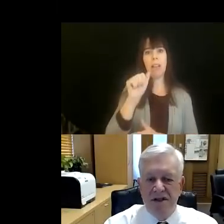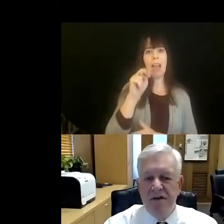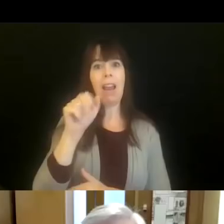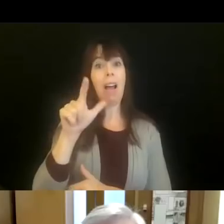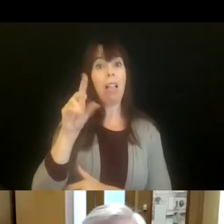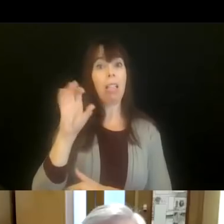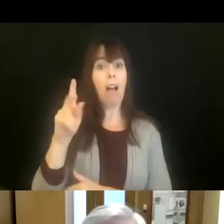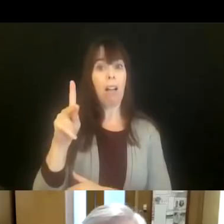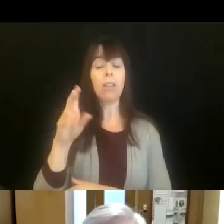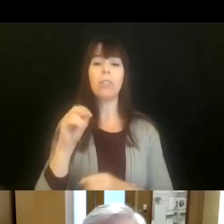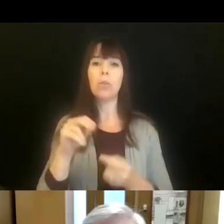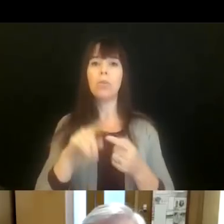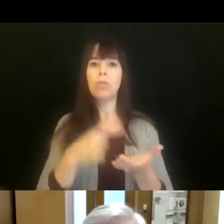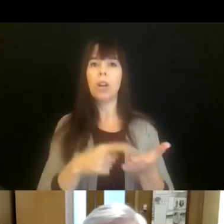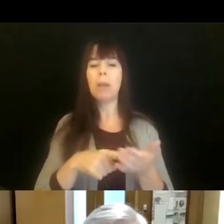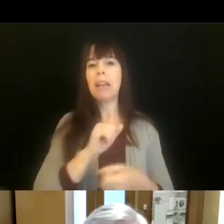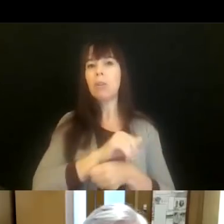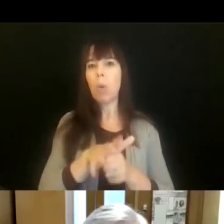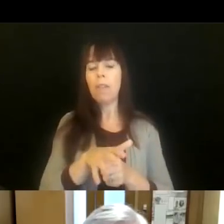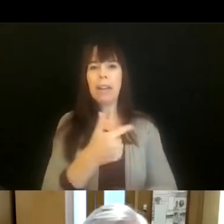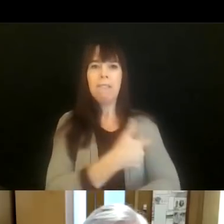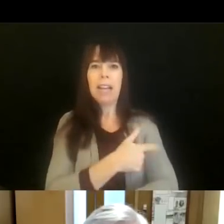discuss COVID-19 vaccine clinical trials.